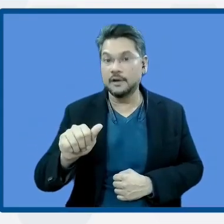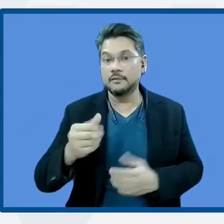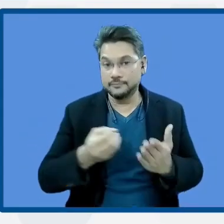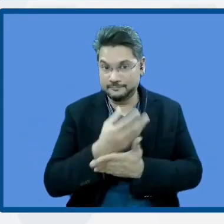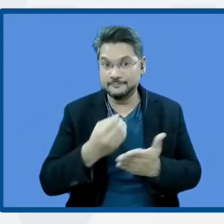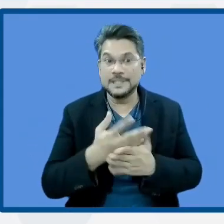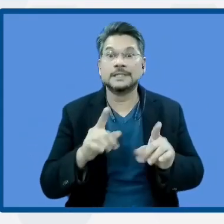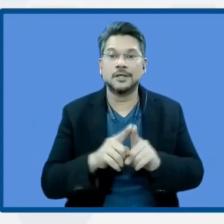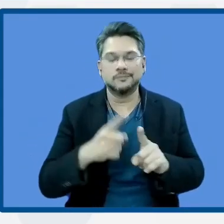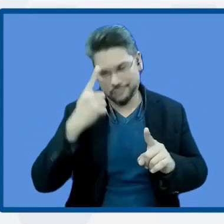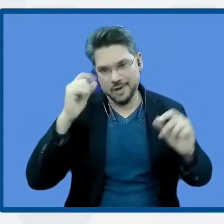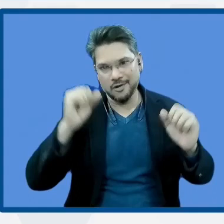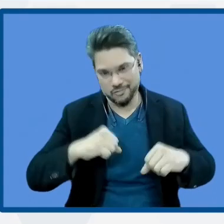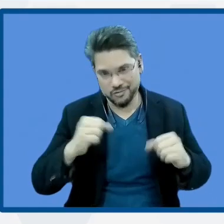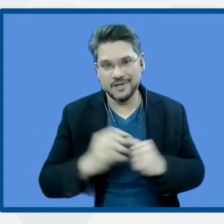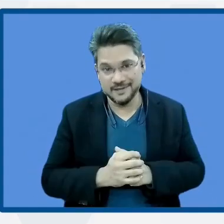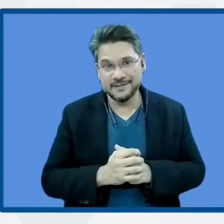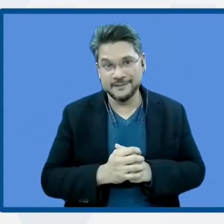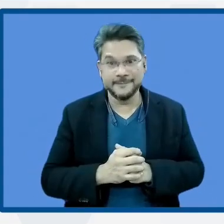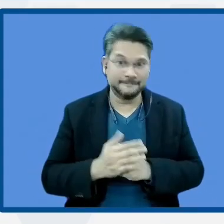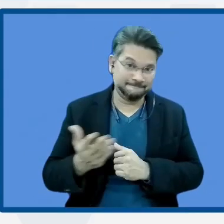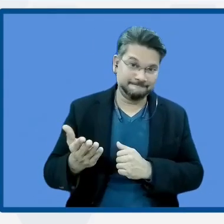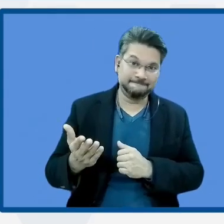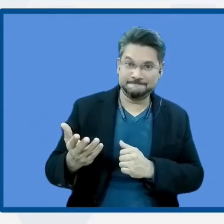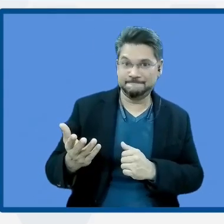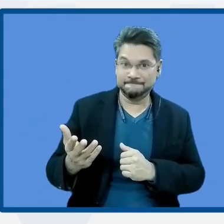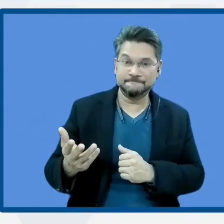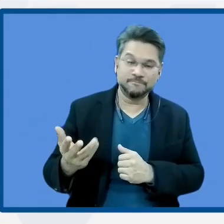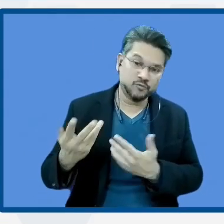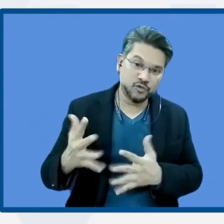which she said we have to get to improve the